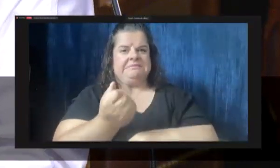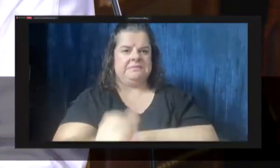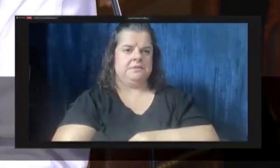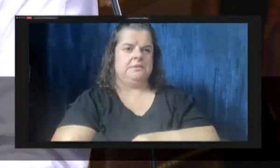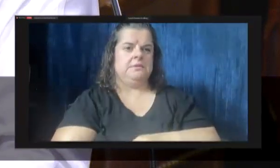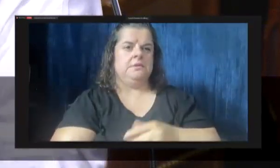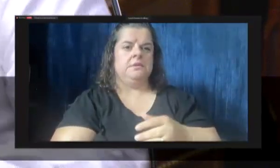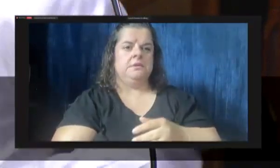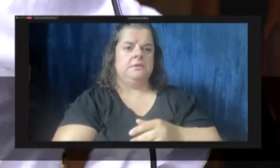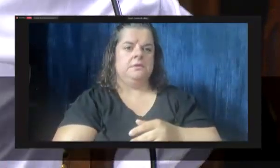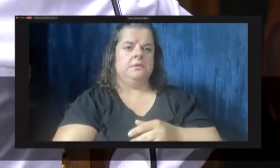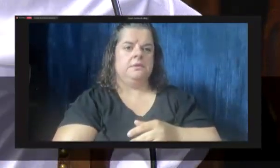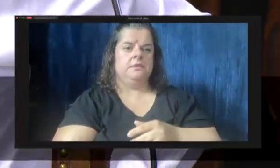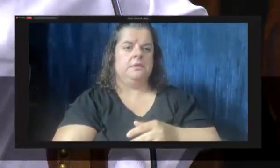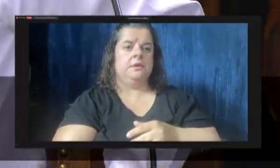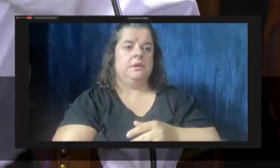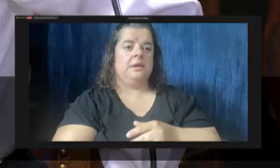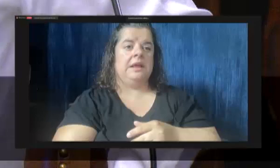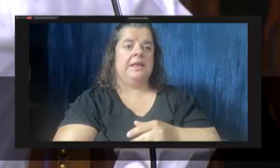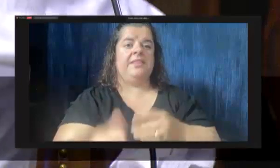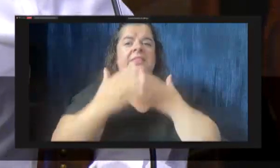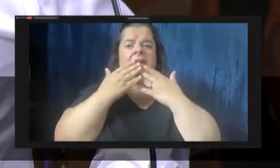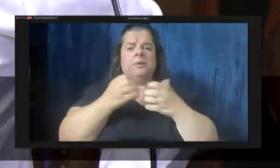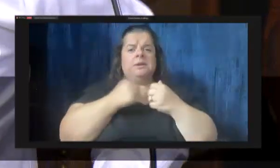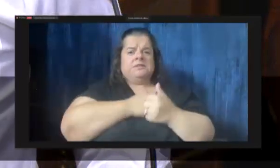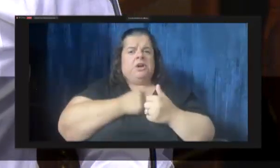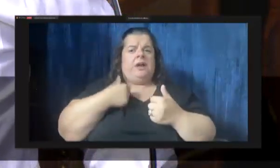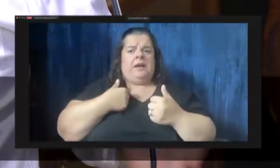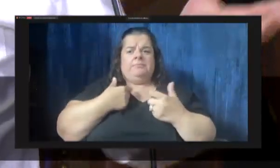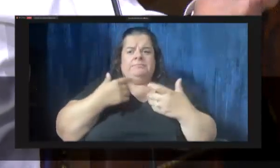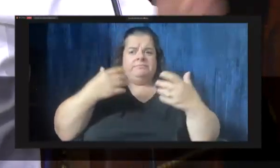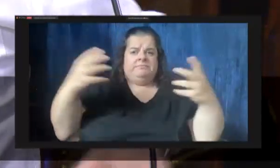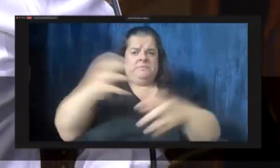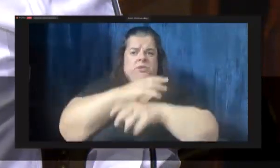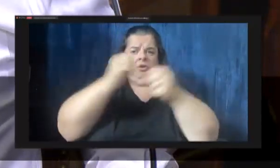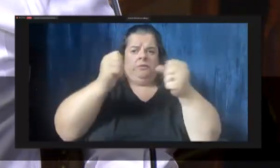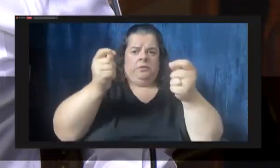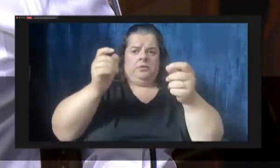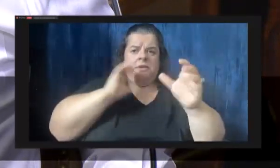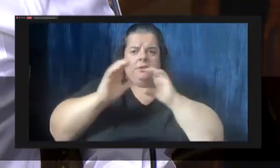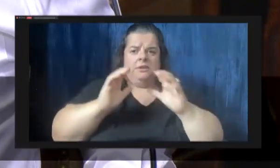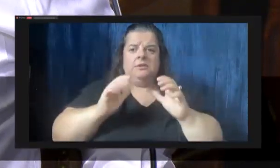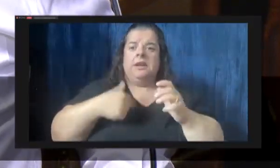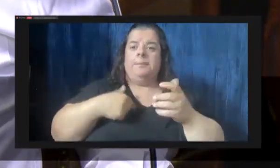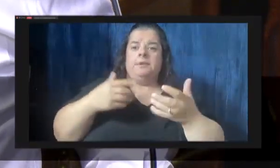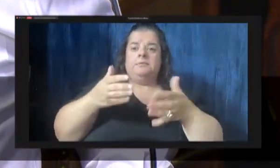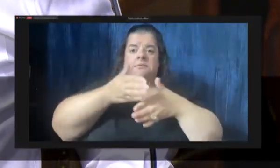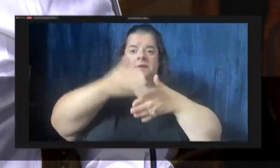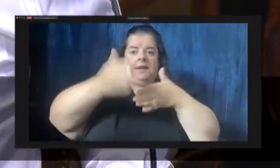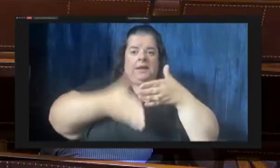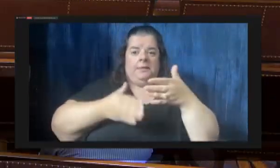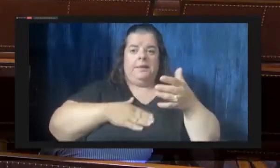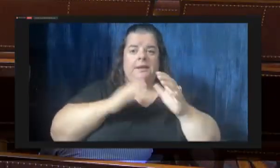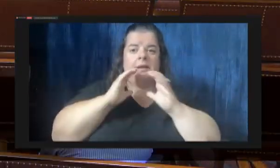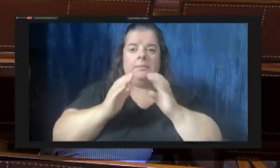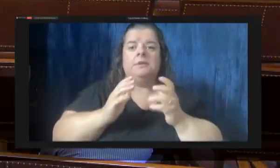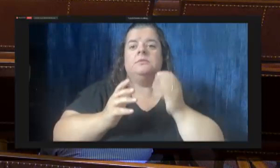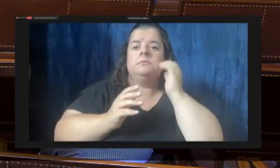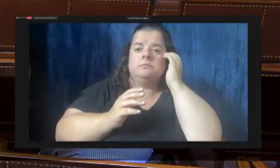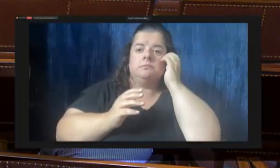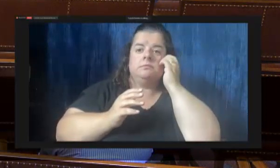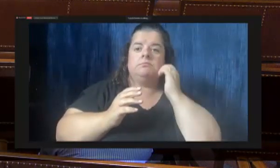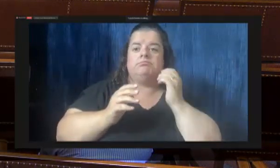you. I'm dominating the conversation. I'm going to conclude my comments, let members speak, and then, Mr. Chair, if you'll indulge, we'll bring them up later. Yep. Thank